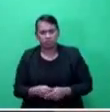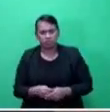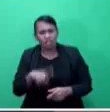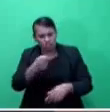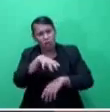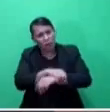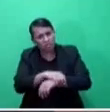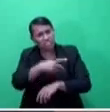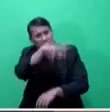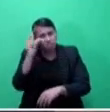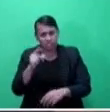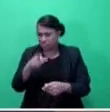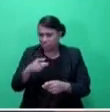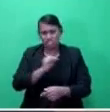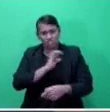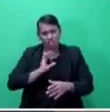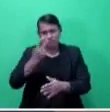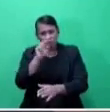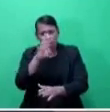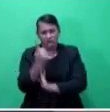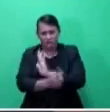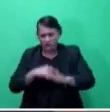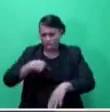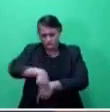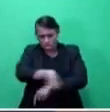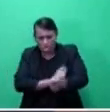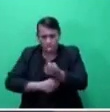ground teams work 24 hours a day, putting their own lives at risk.